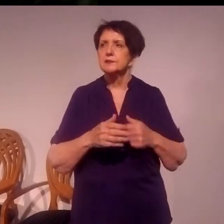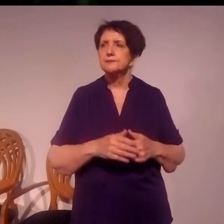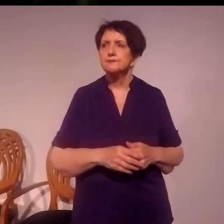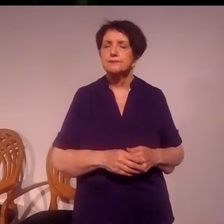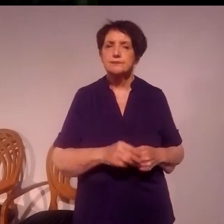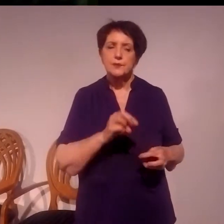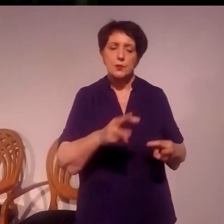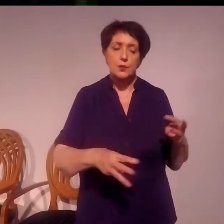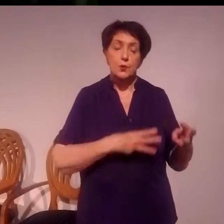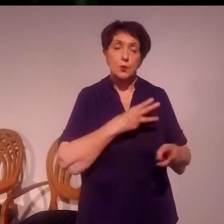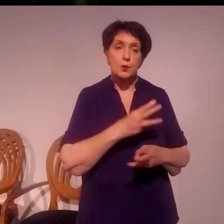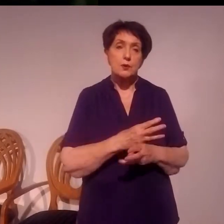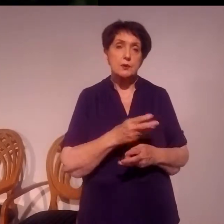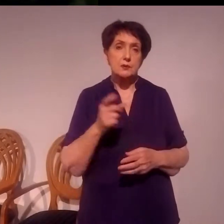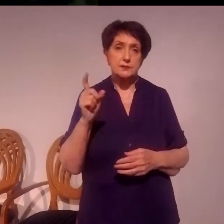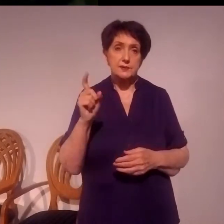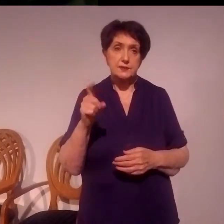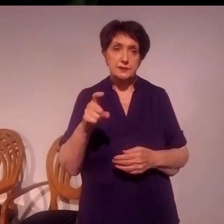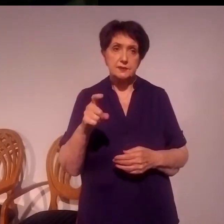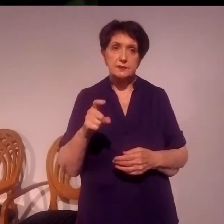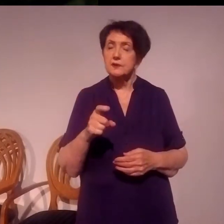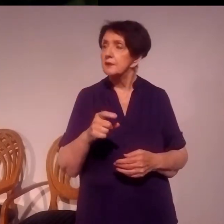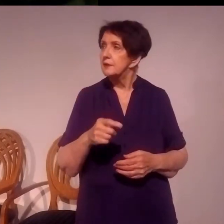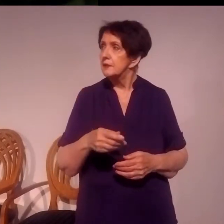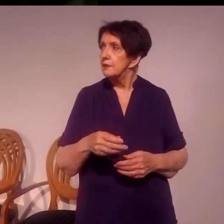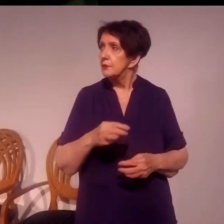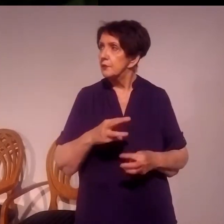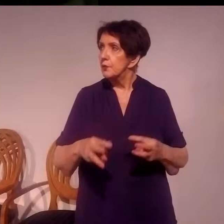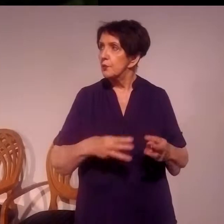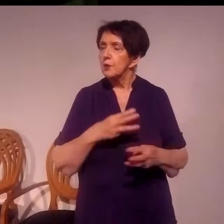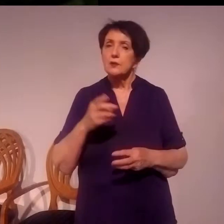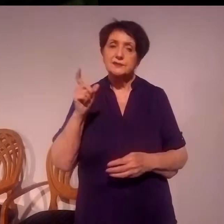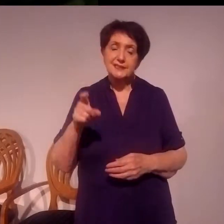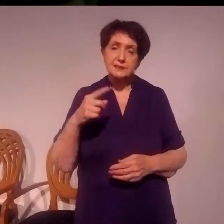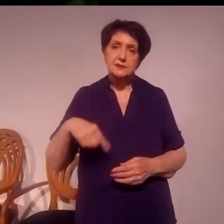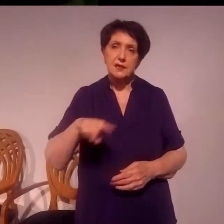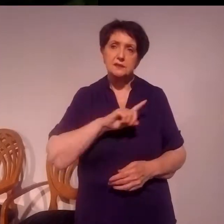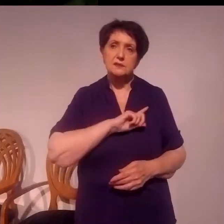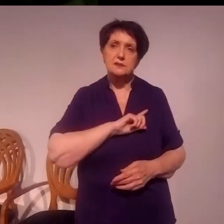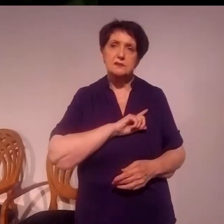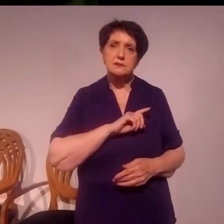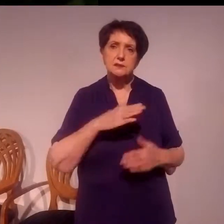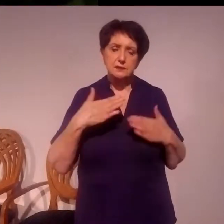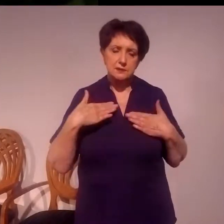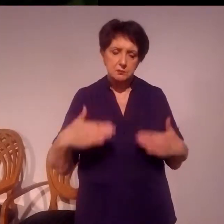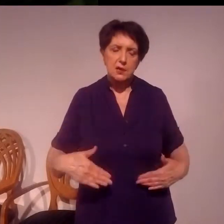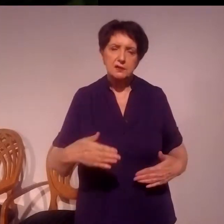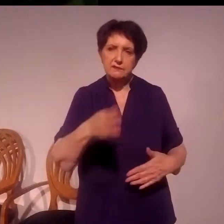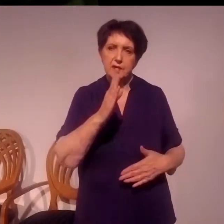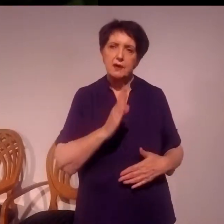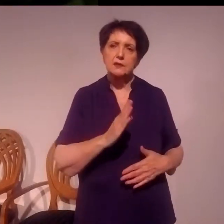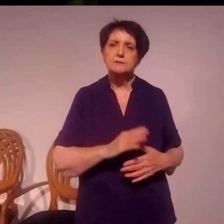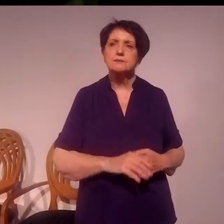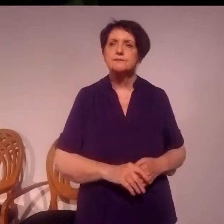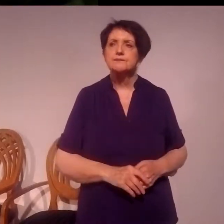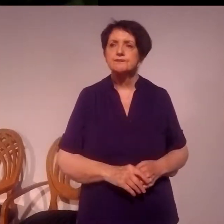Because the world, by God, needs us in this body of God.